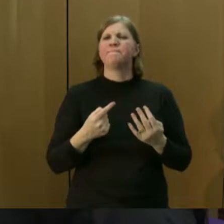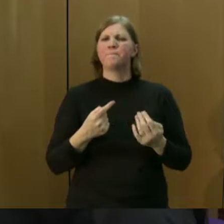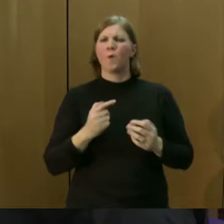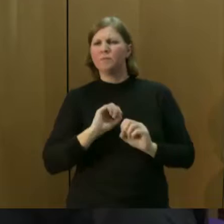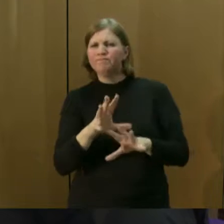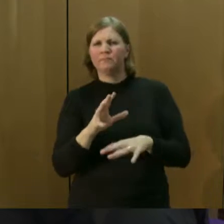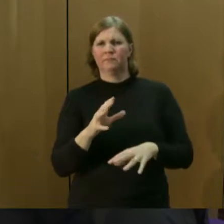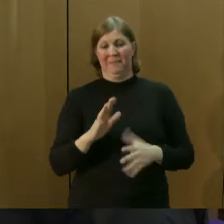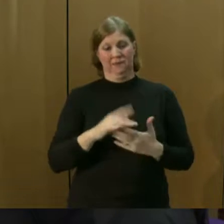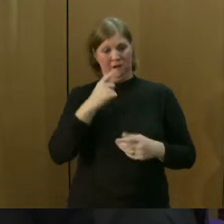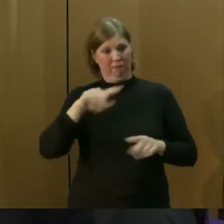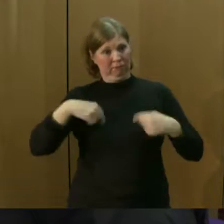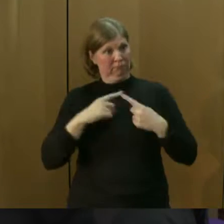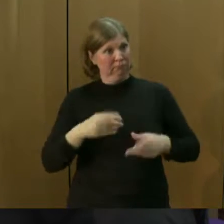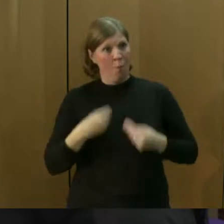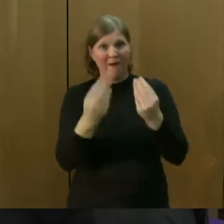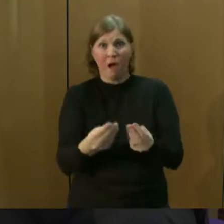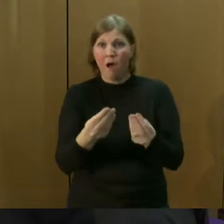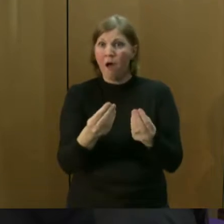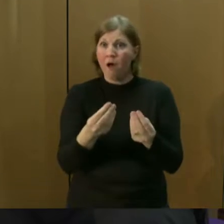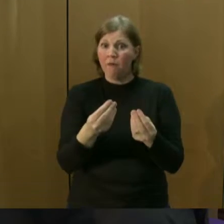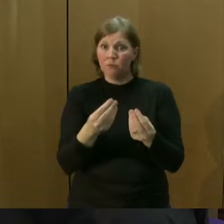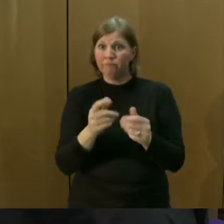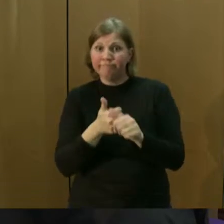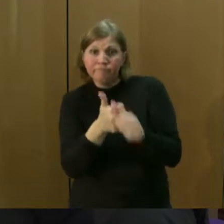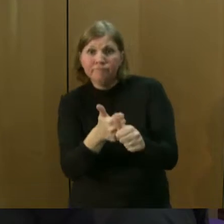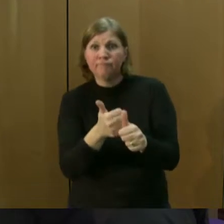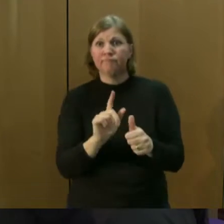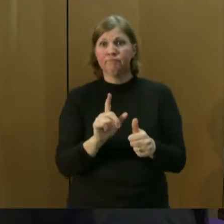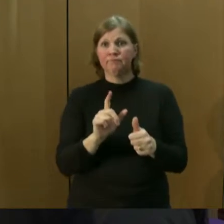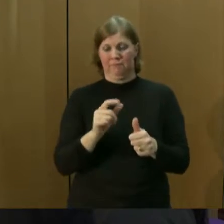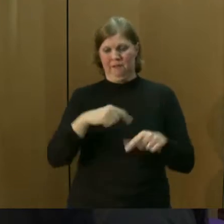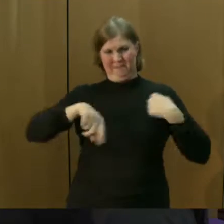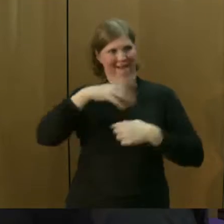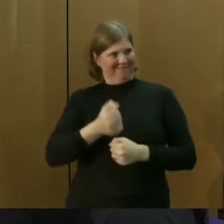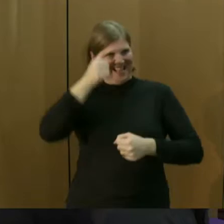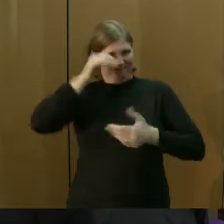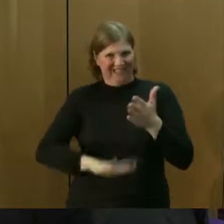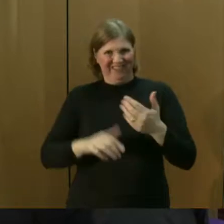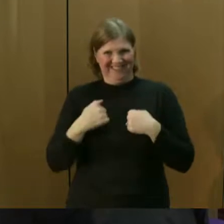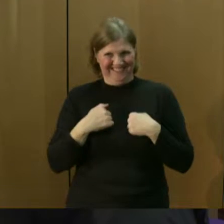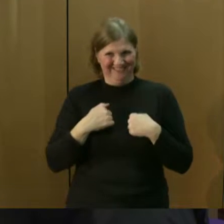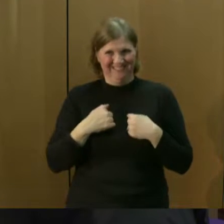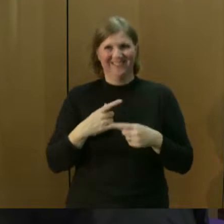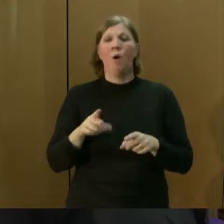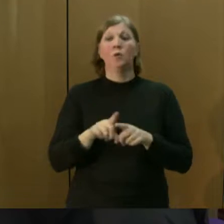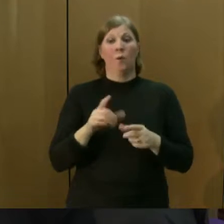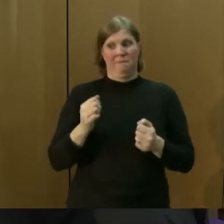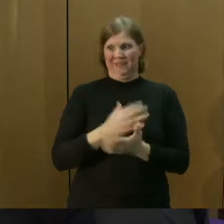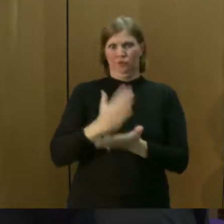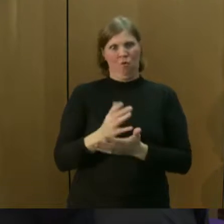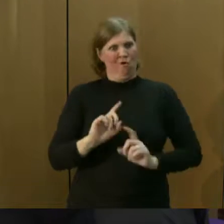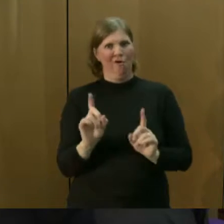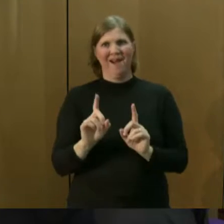well, a lot of things we can offer as services to support your experience, but to make it less overwhelming for you, I'm going to